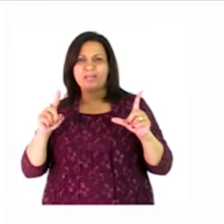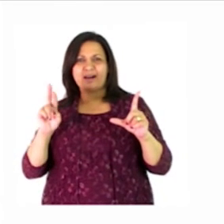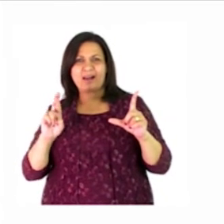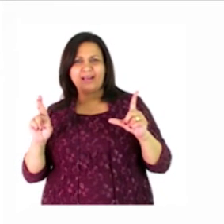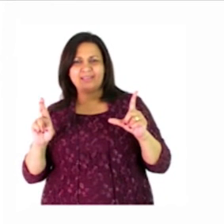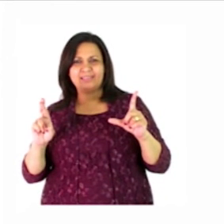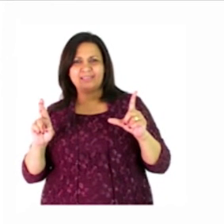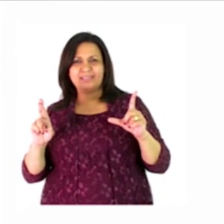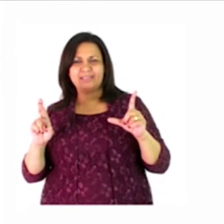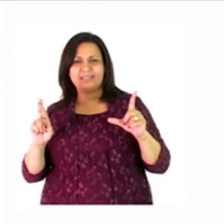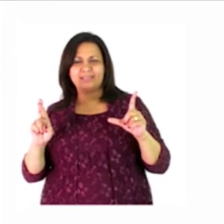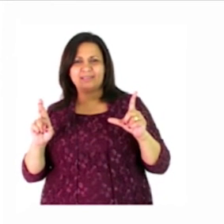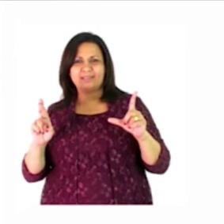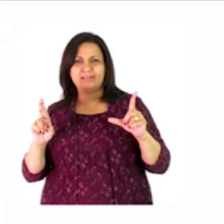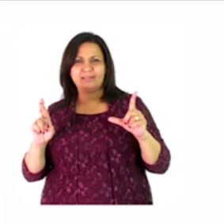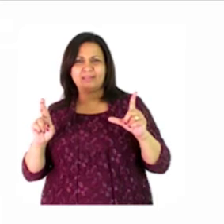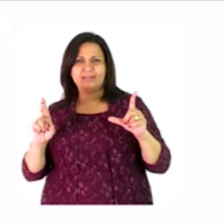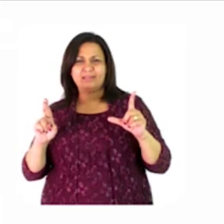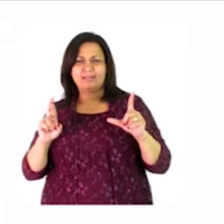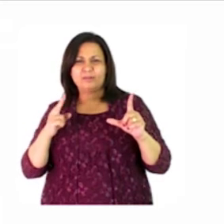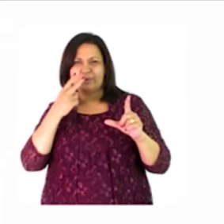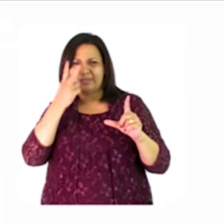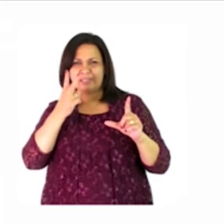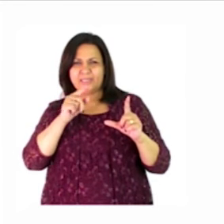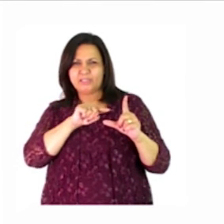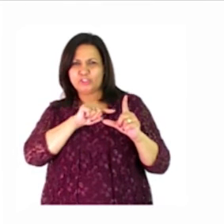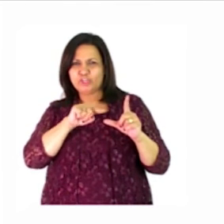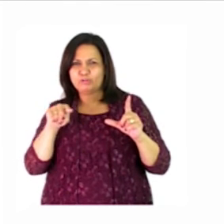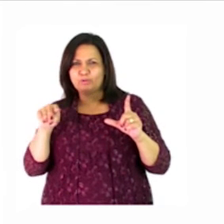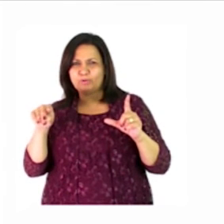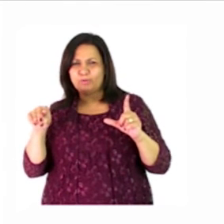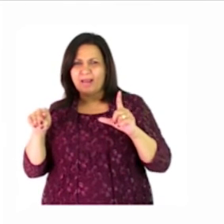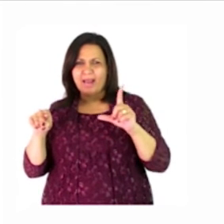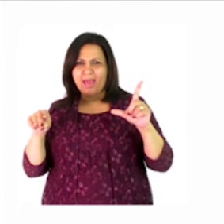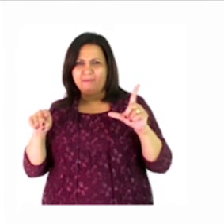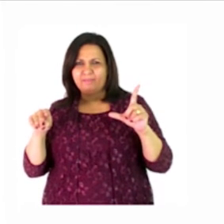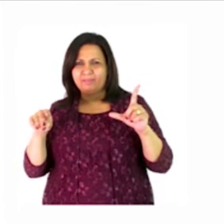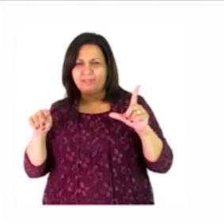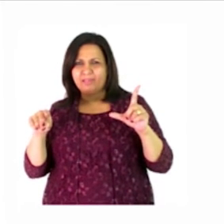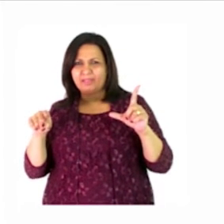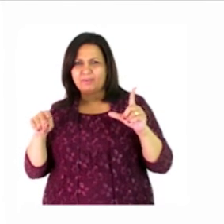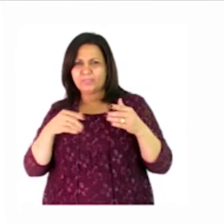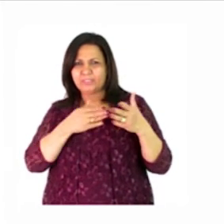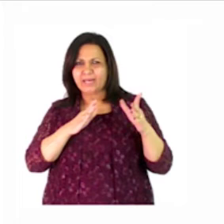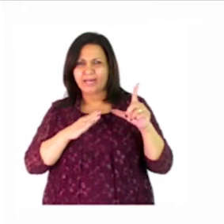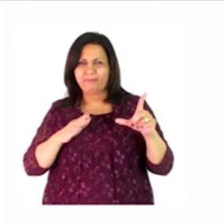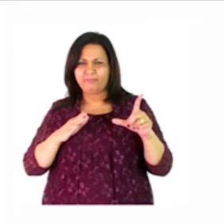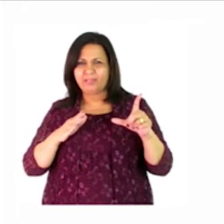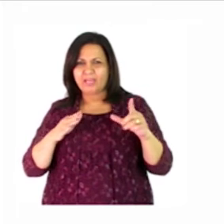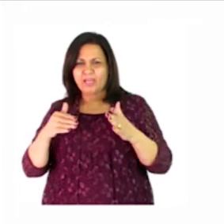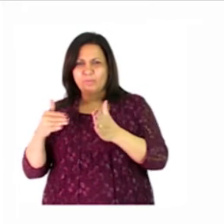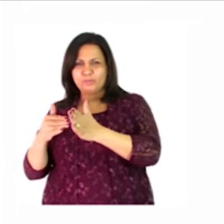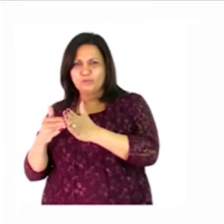right. There are little arrows that are shown where you are supposed to begin and where you are supposed